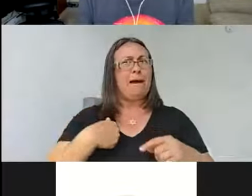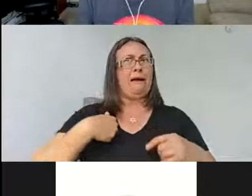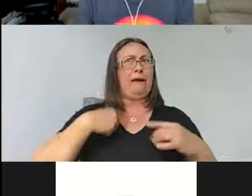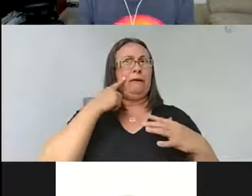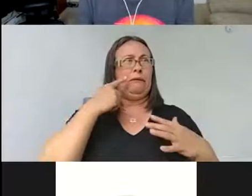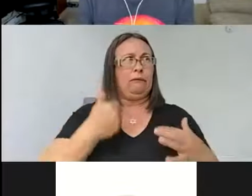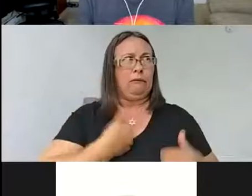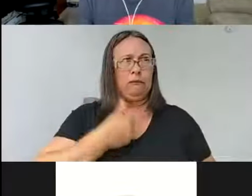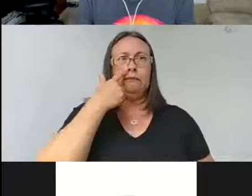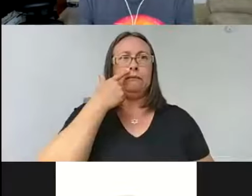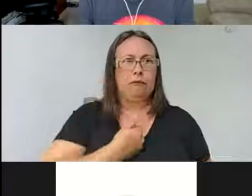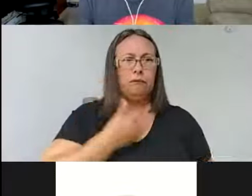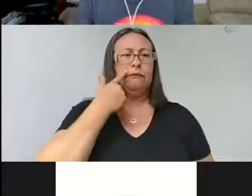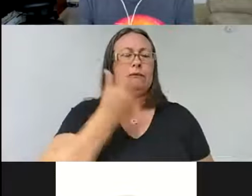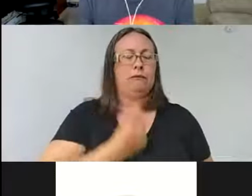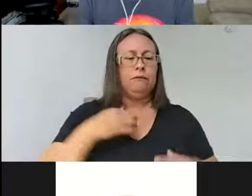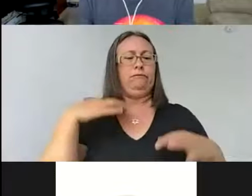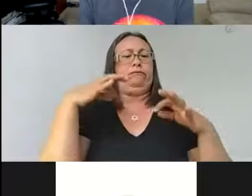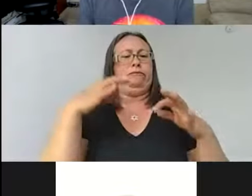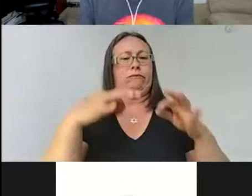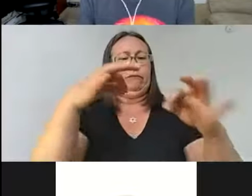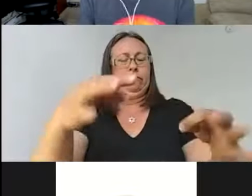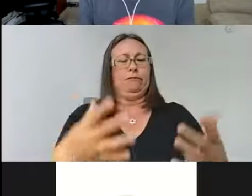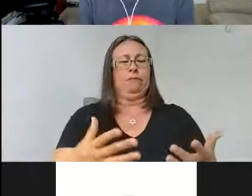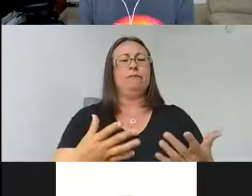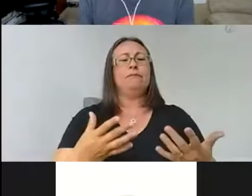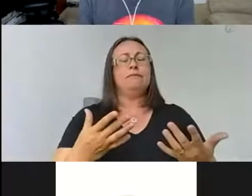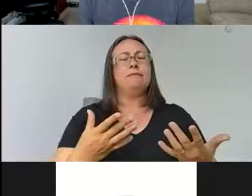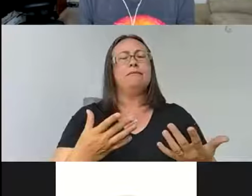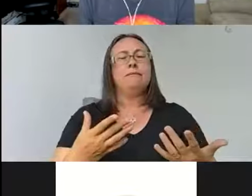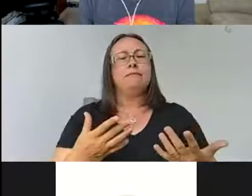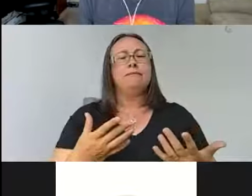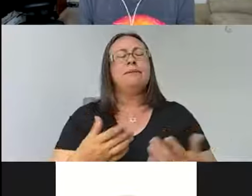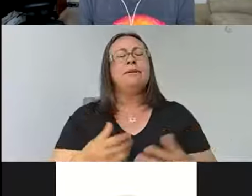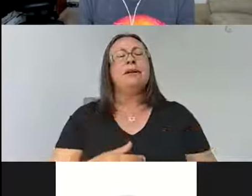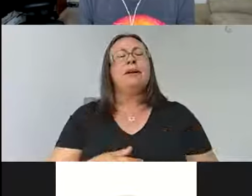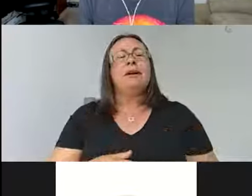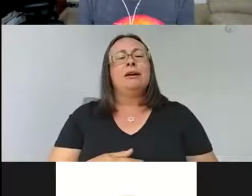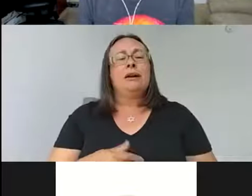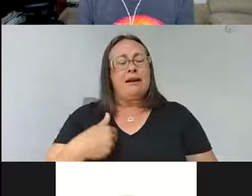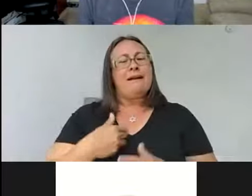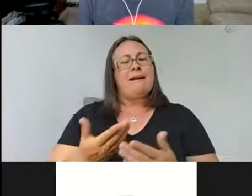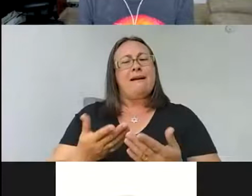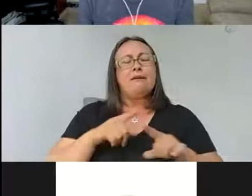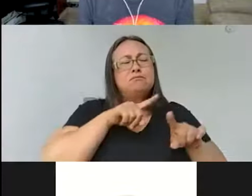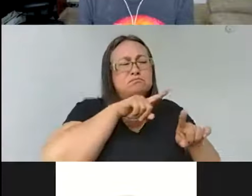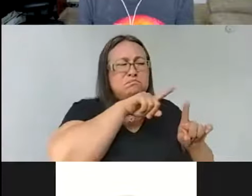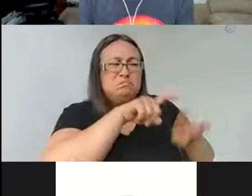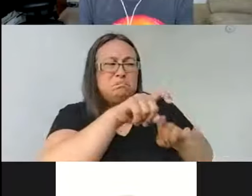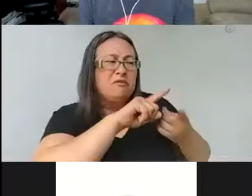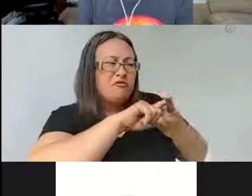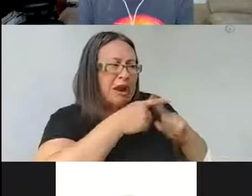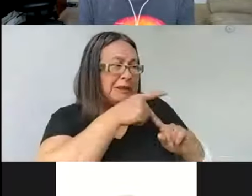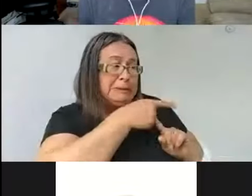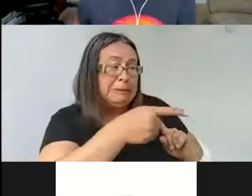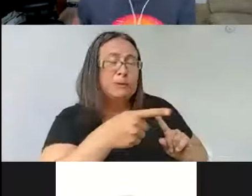way, a little bit, not really having much of a plan. So I asked some of my friends what they were doing, and a couple of them were